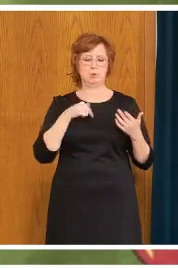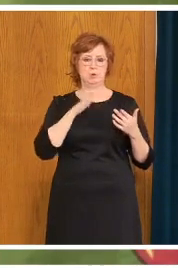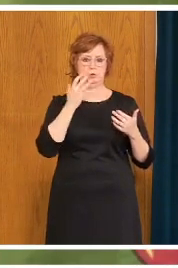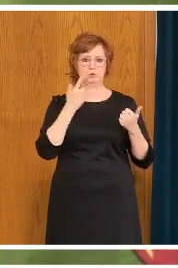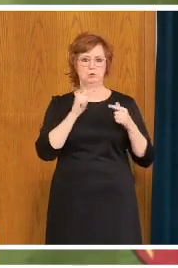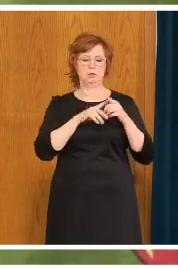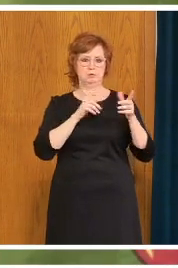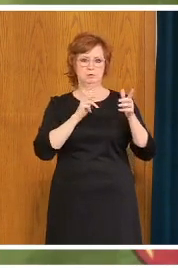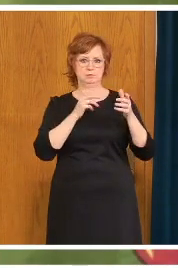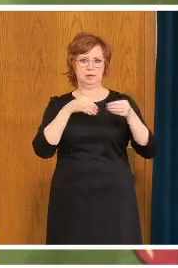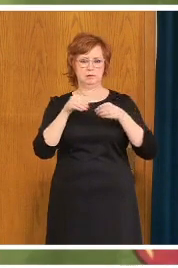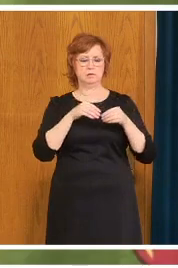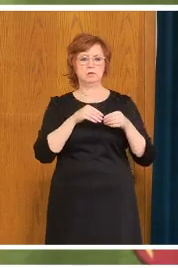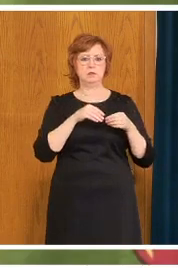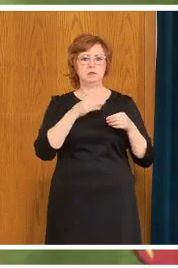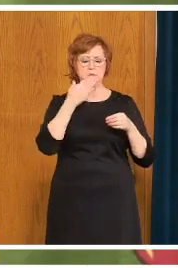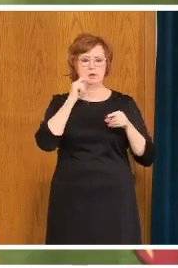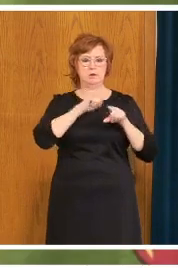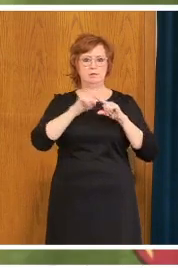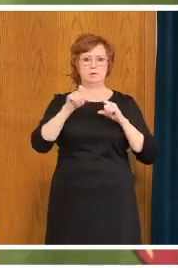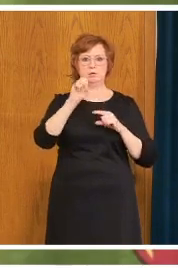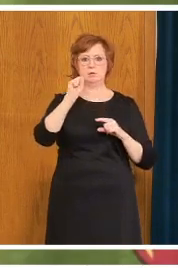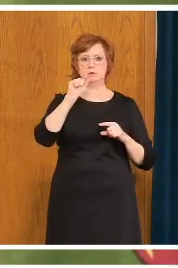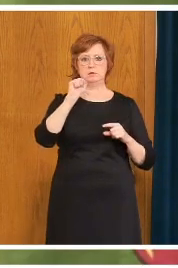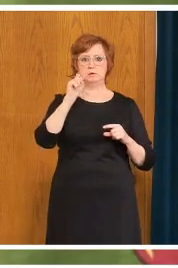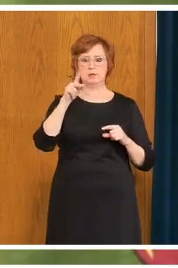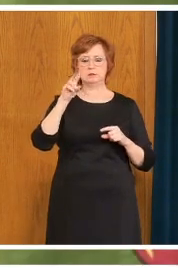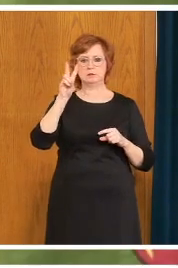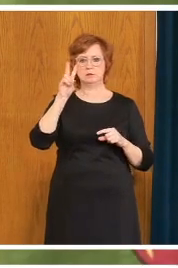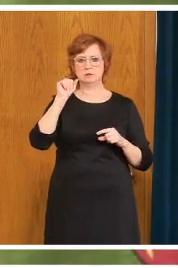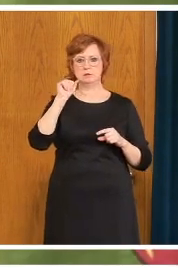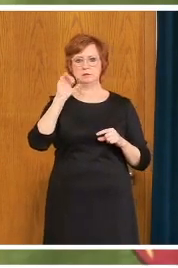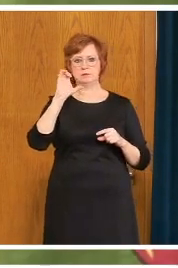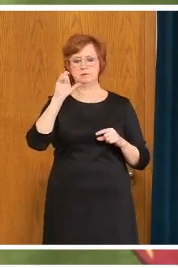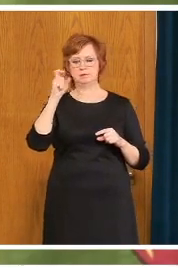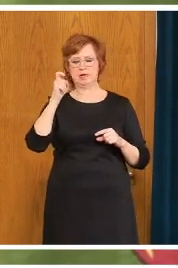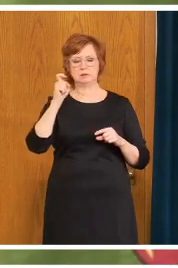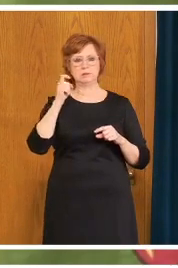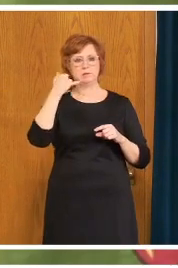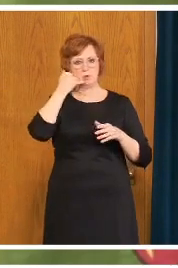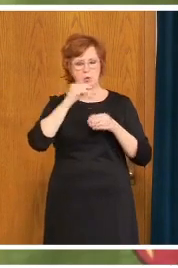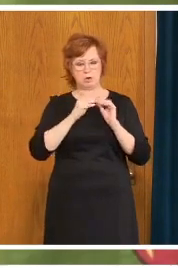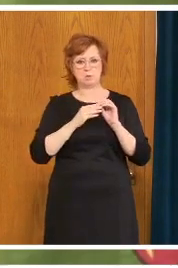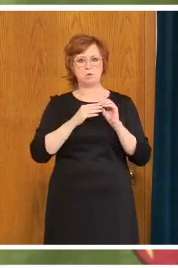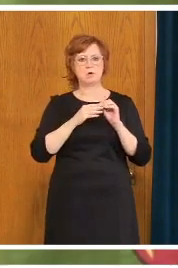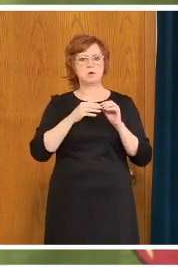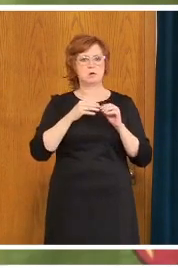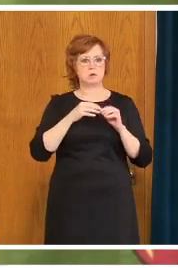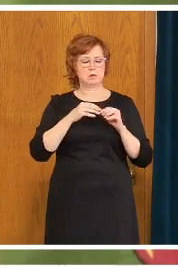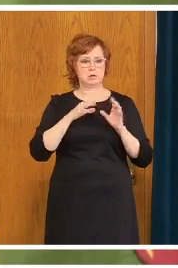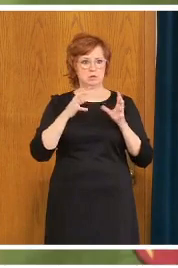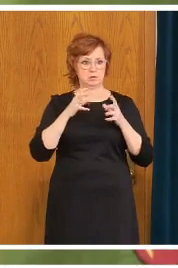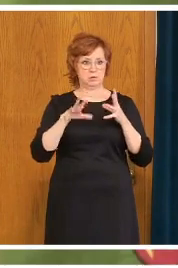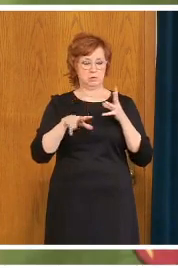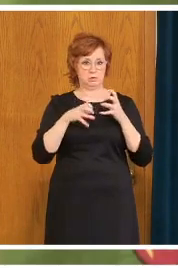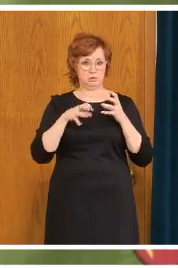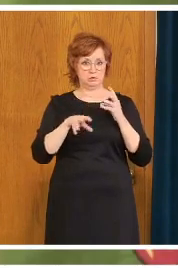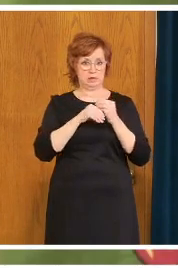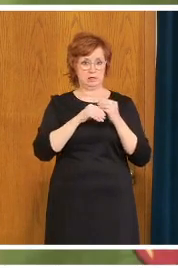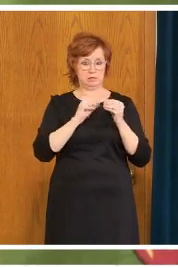would encourage them to call into the SaskVax number, talk to an individual, and we'll see if we can accommodate that. I don't know, Scott, did you have anything to